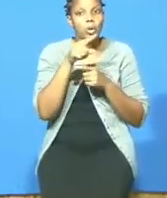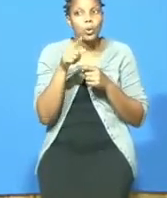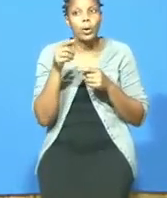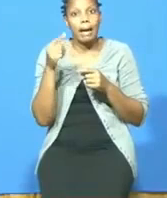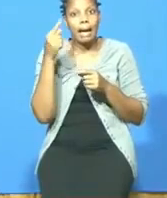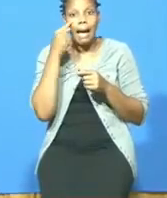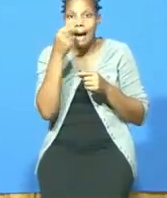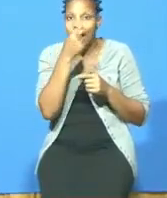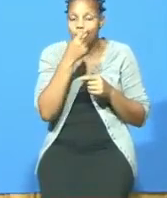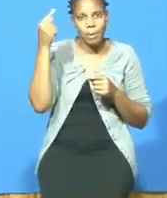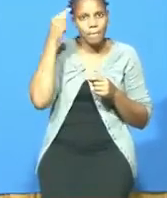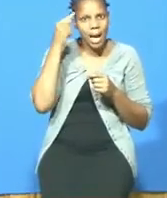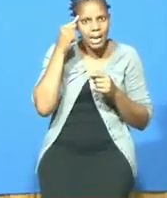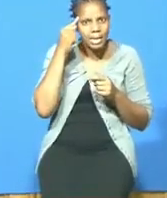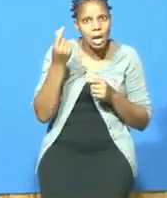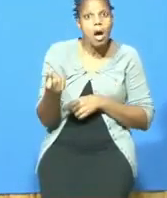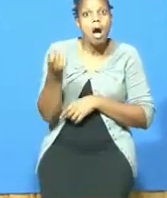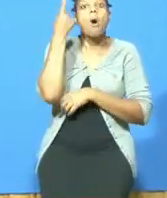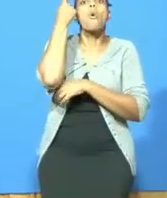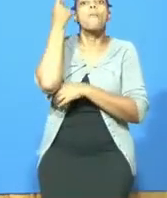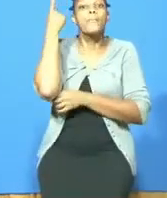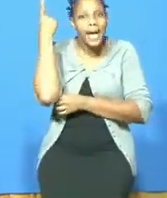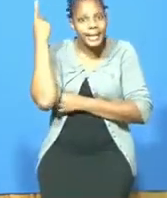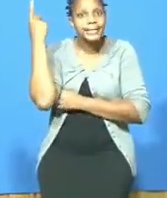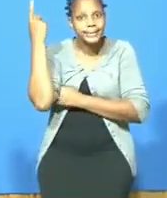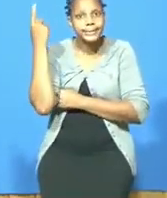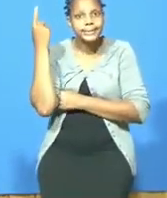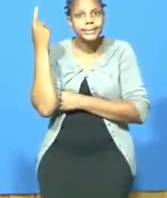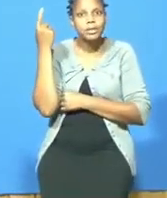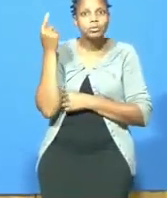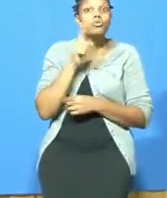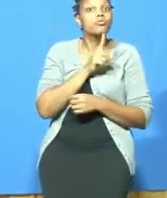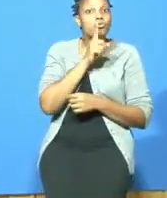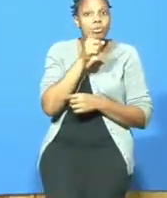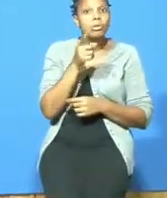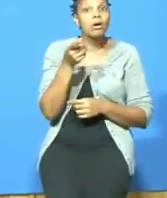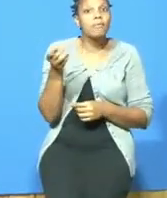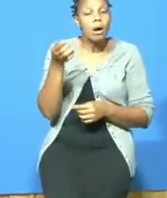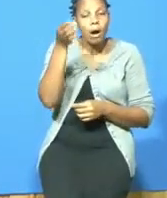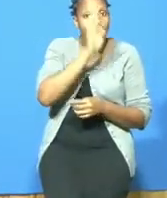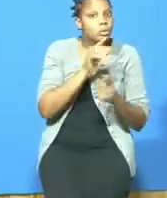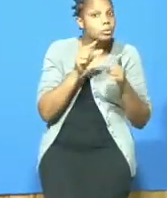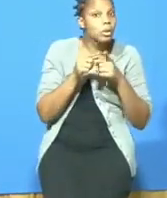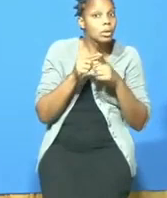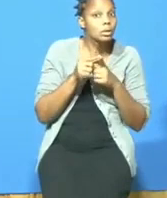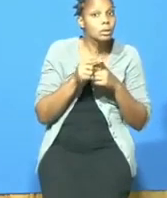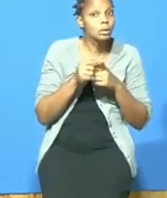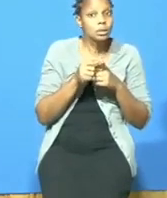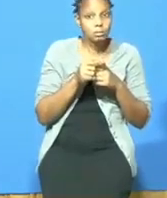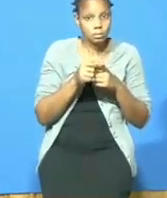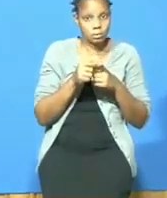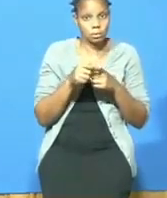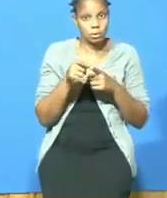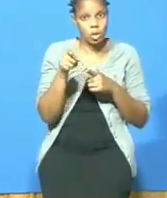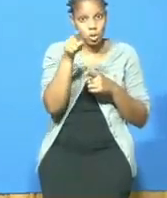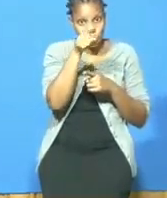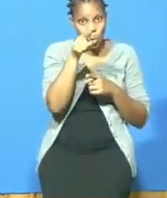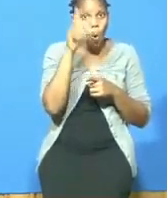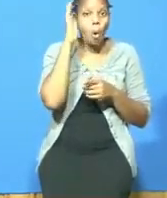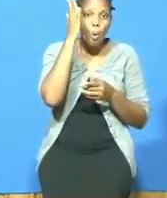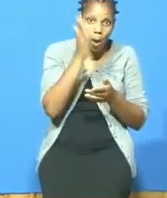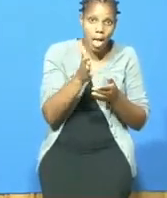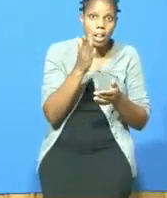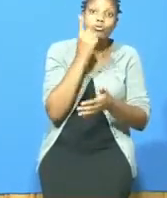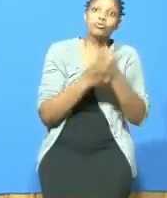are open. It's as your minds are open to the truth of God's word. You are going to trust and